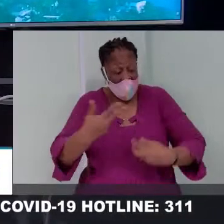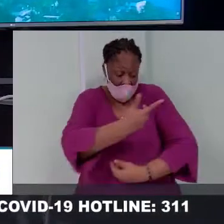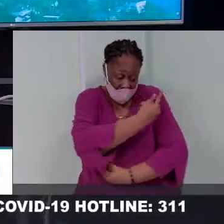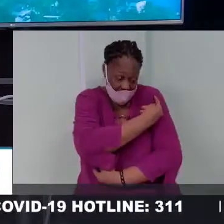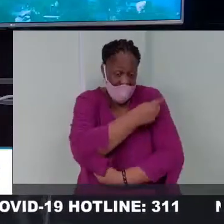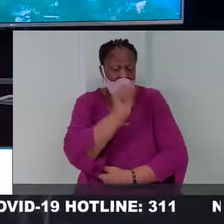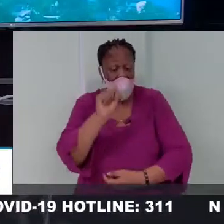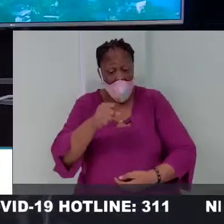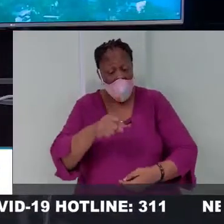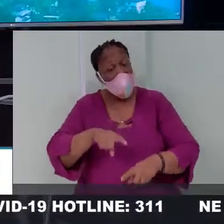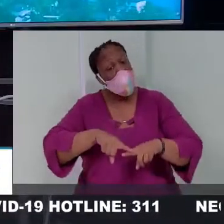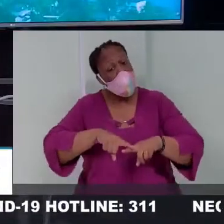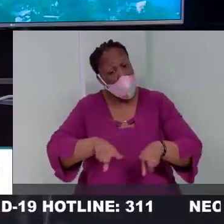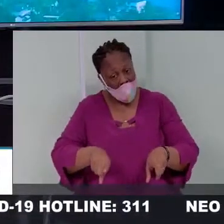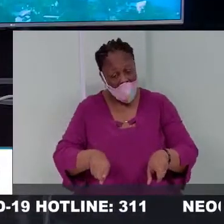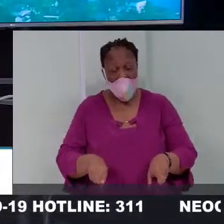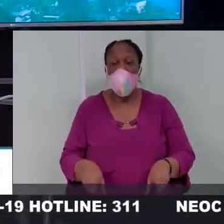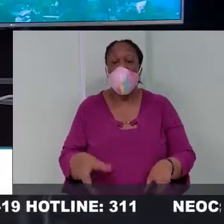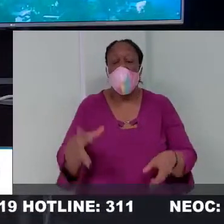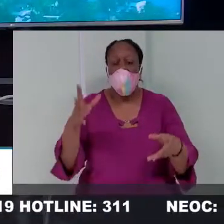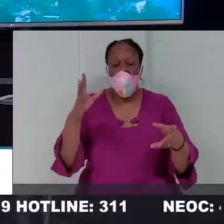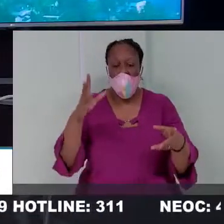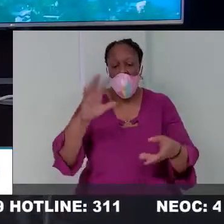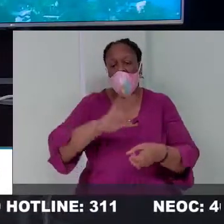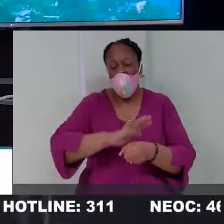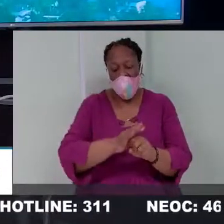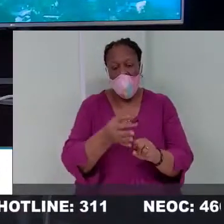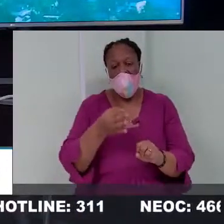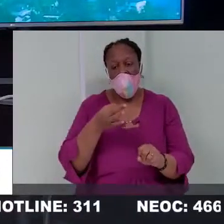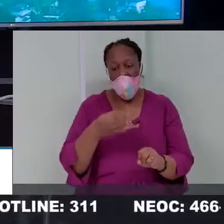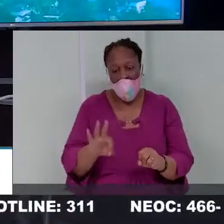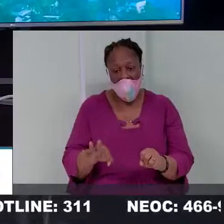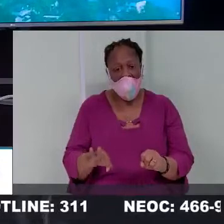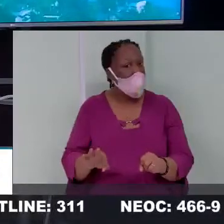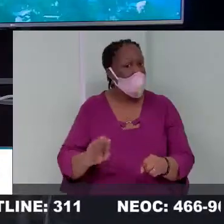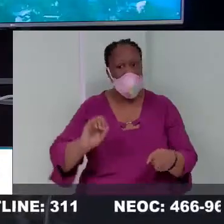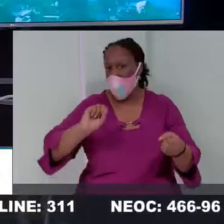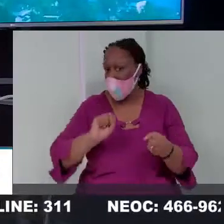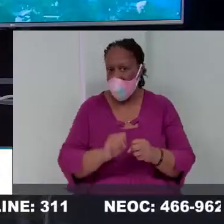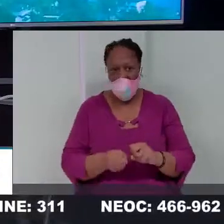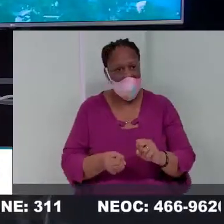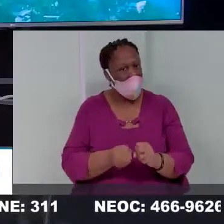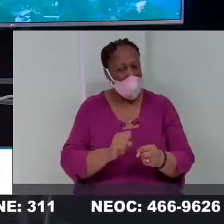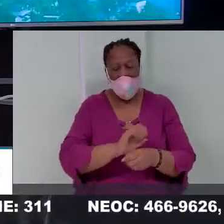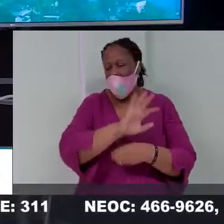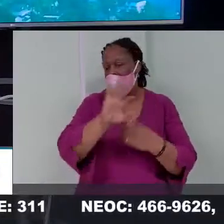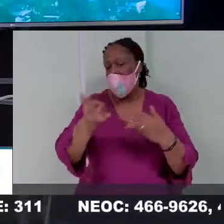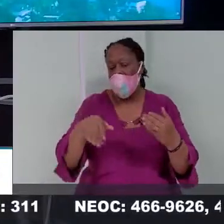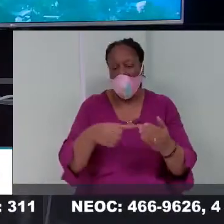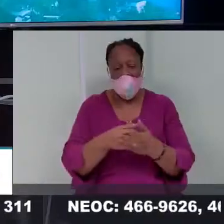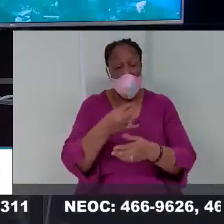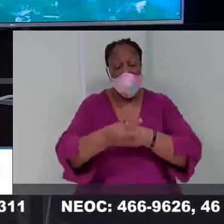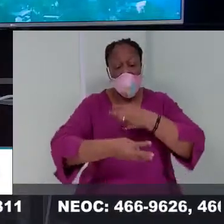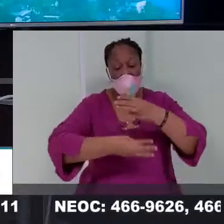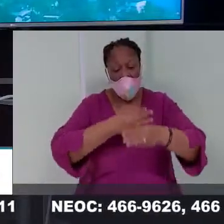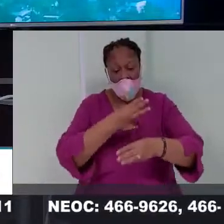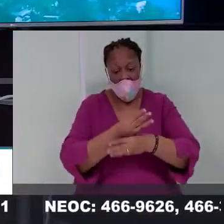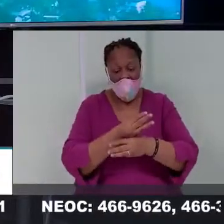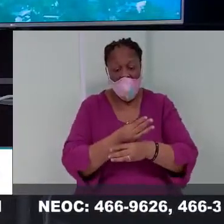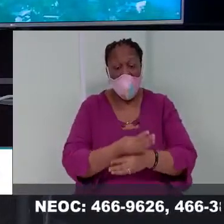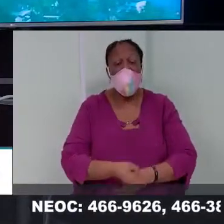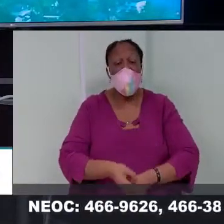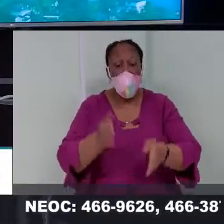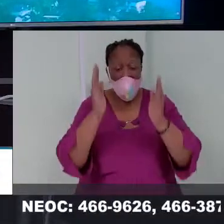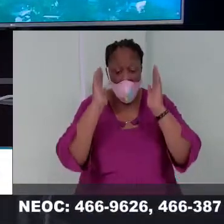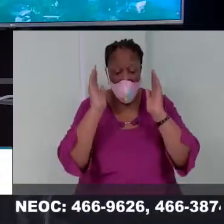vaccines on the market. Of course, we still have to adhere to the pharmaceutical